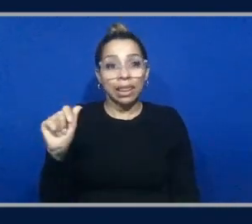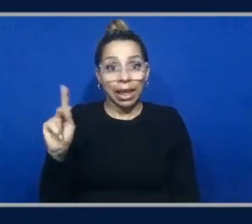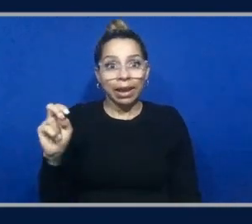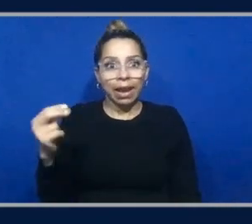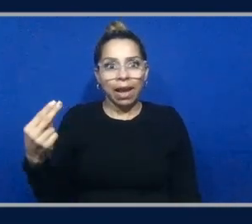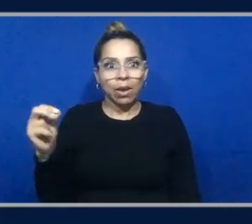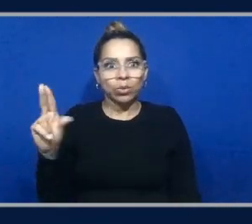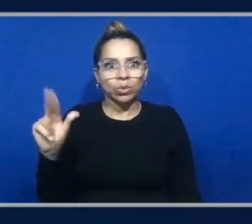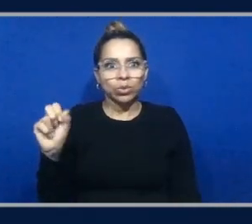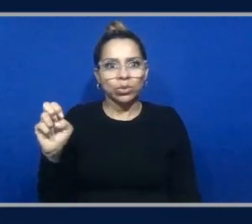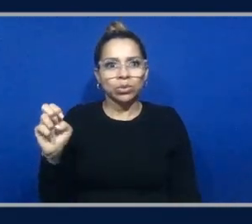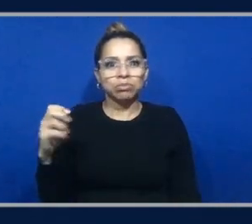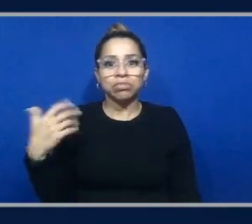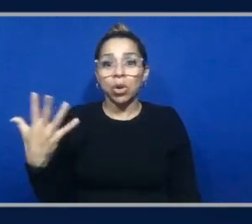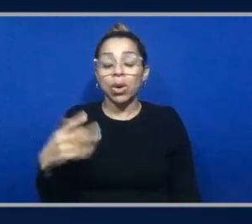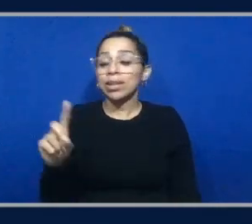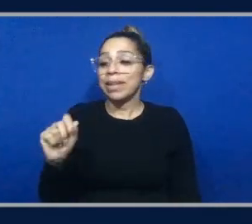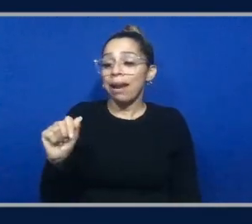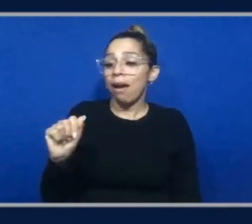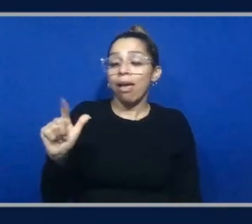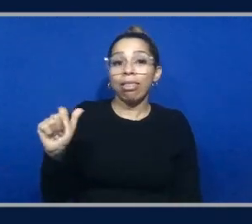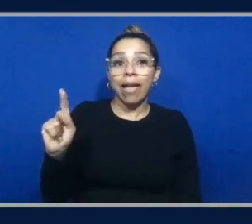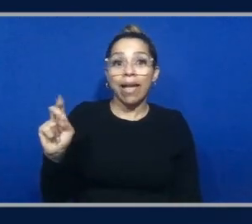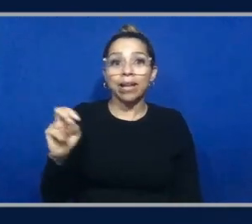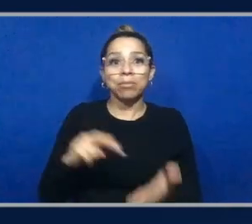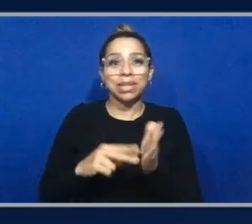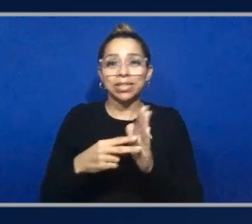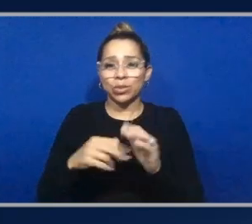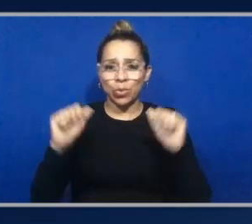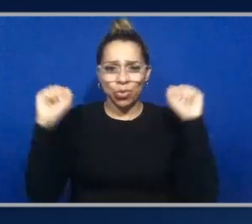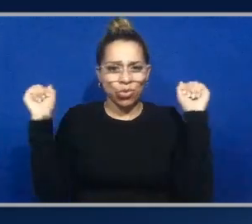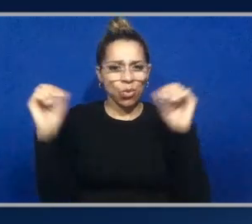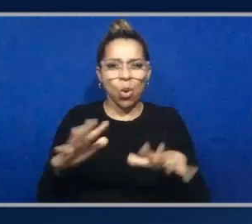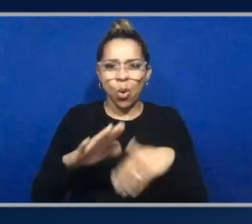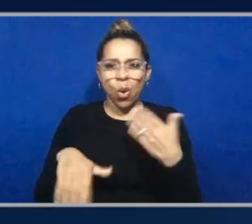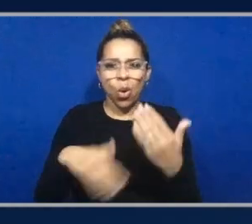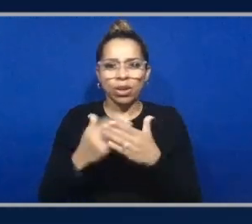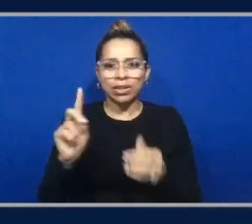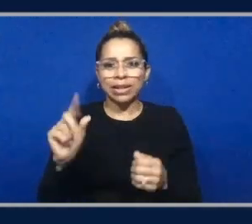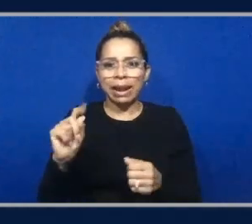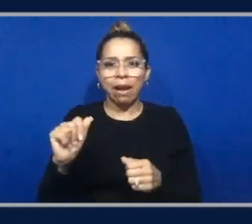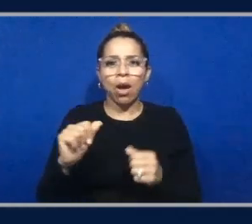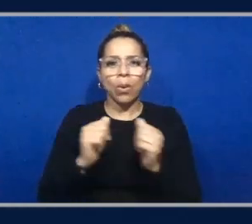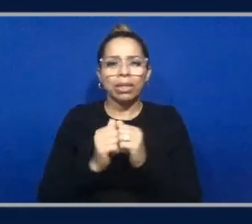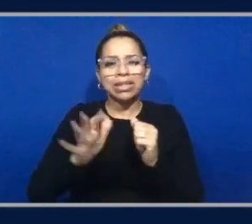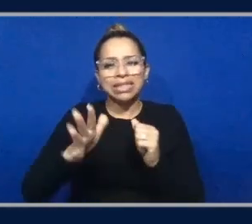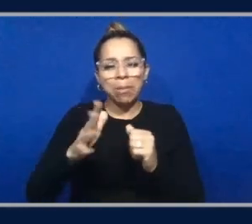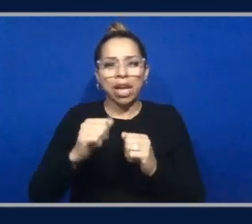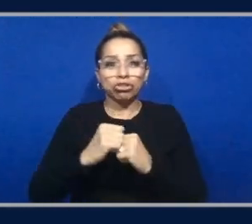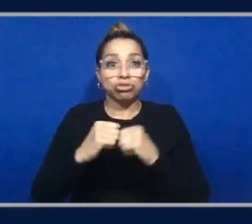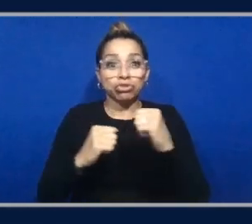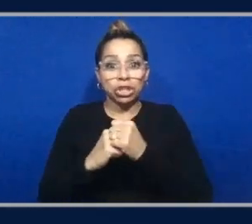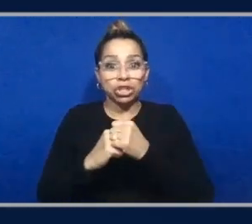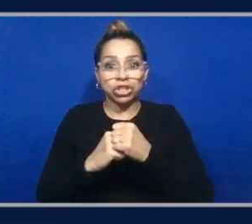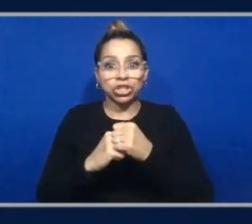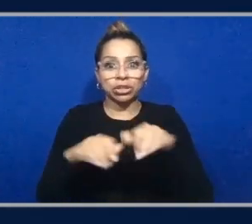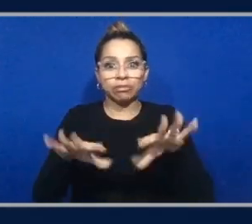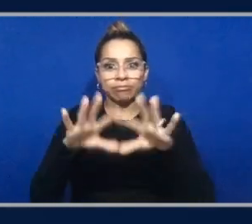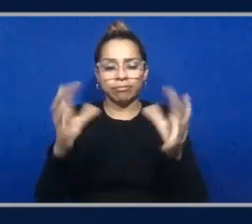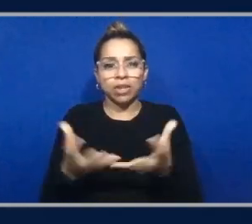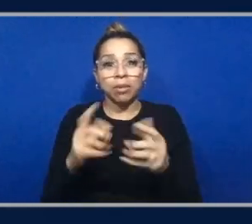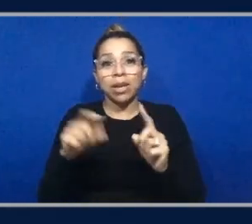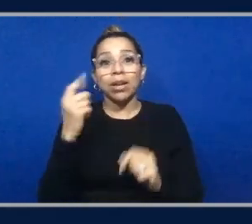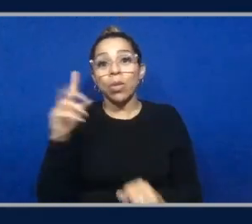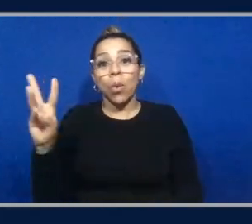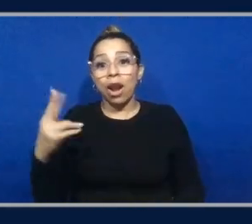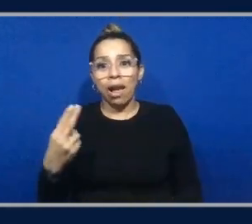typically kind of, you throw all your data, it might be semi-structured, structured, but a warehouse, I always think of like the ending of the Indiana